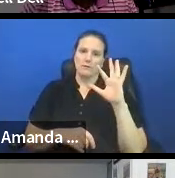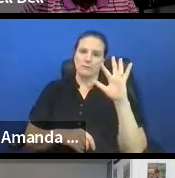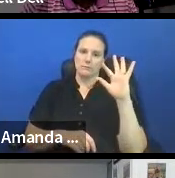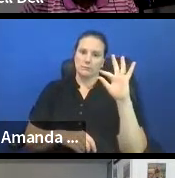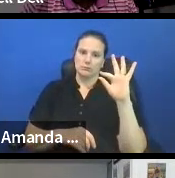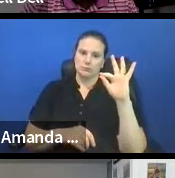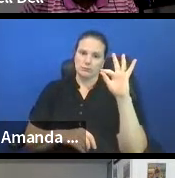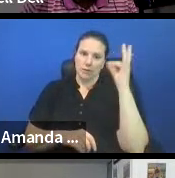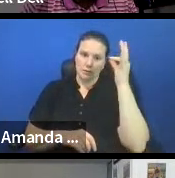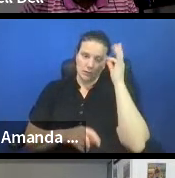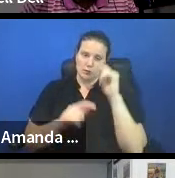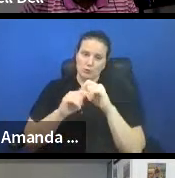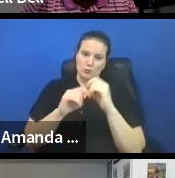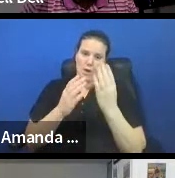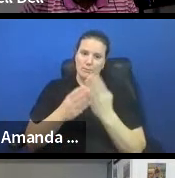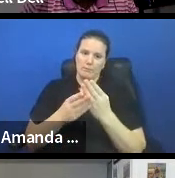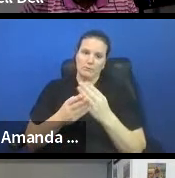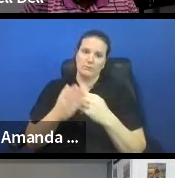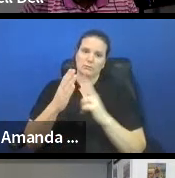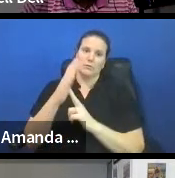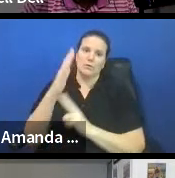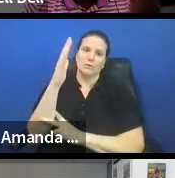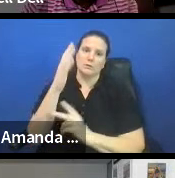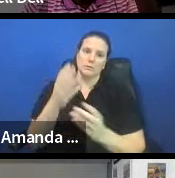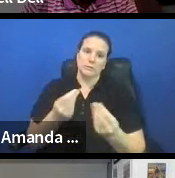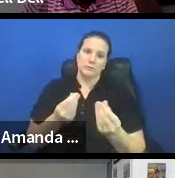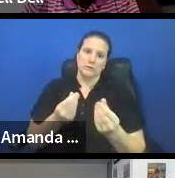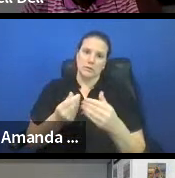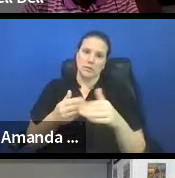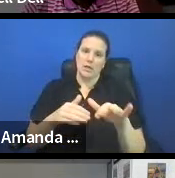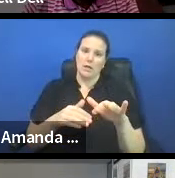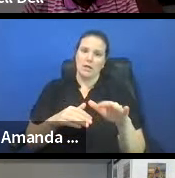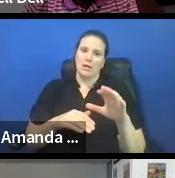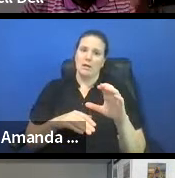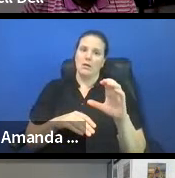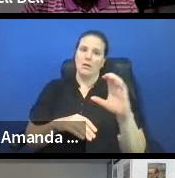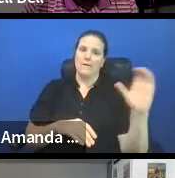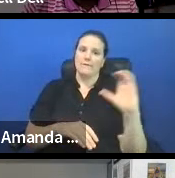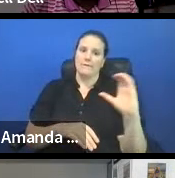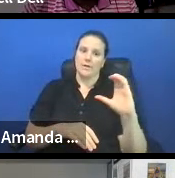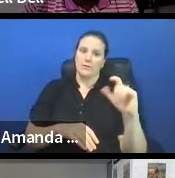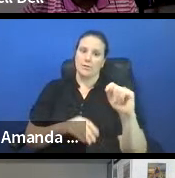this bridge is within the ceded lands of the Confederated Tribes of Grand Ronde.